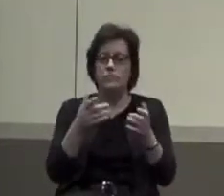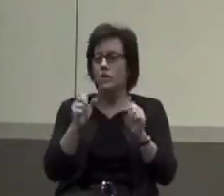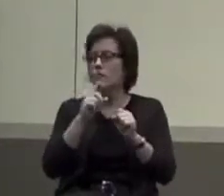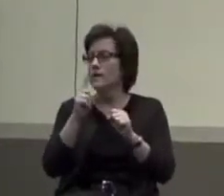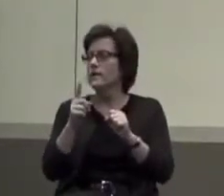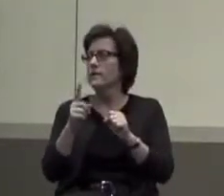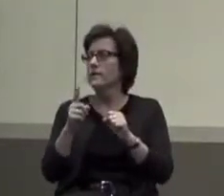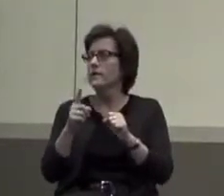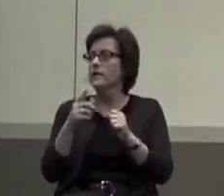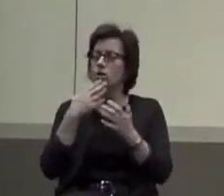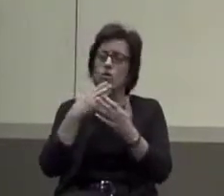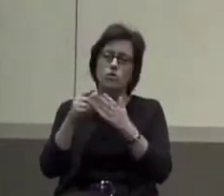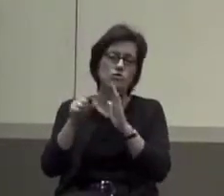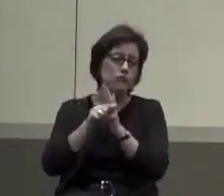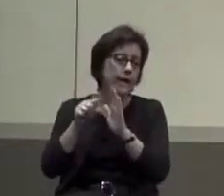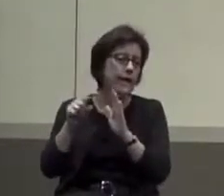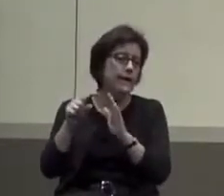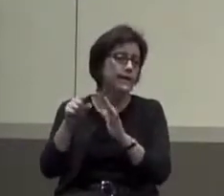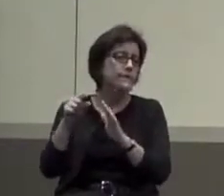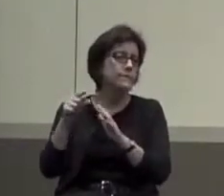grade.